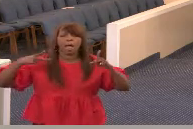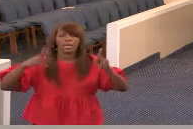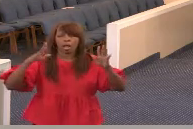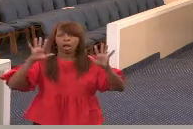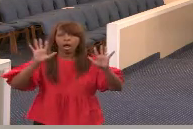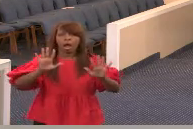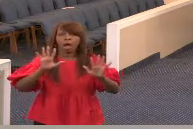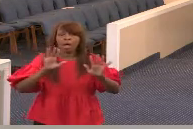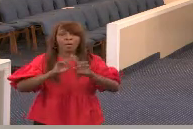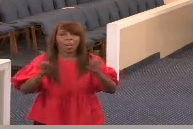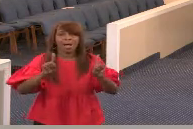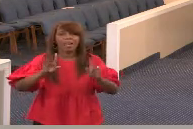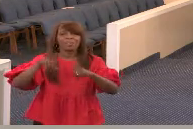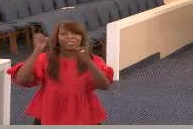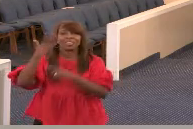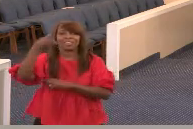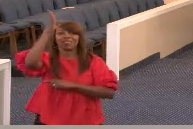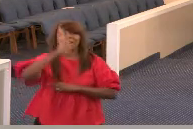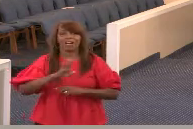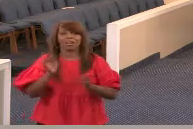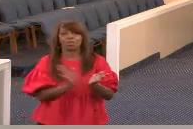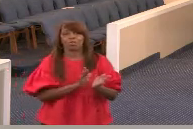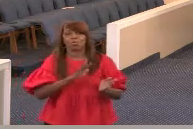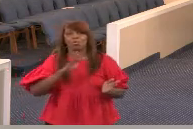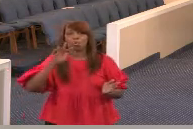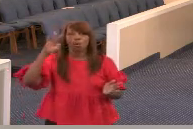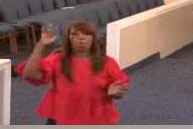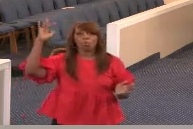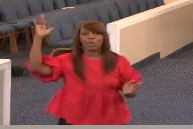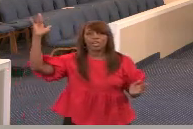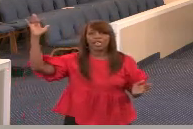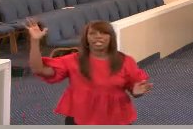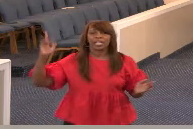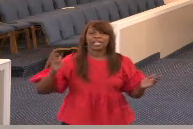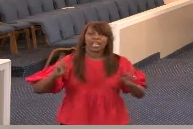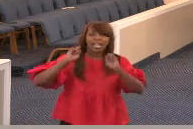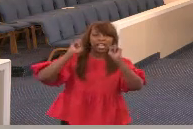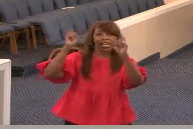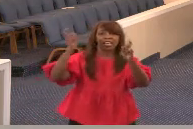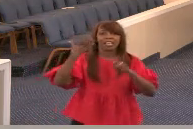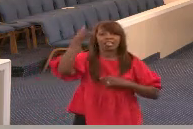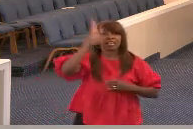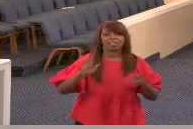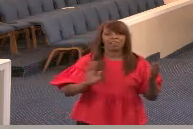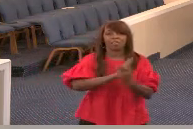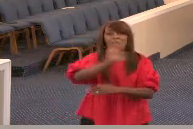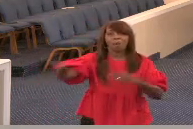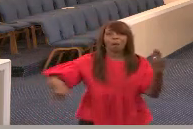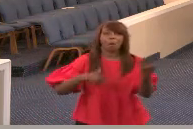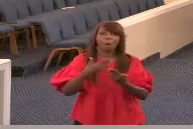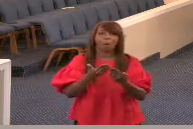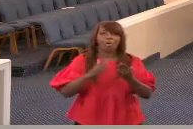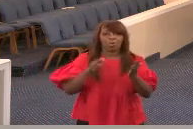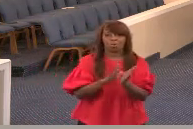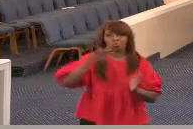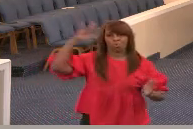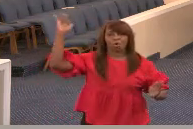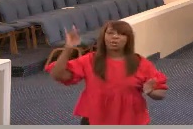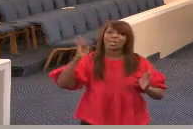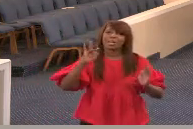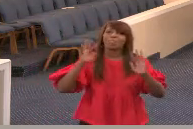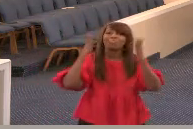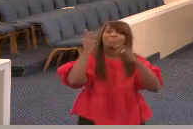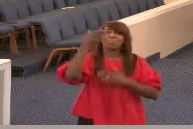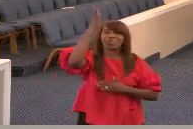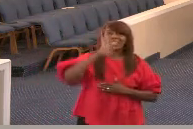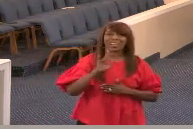giving God the glory. And I do mean that, give him the glory. Praise God for your joining today.